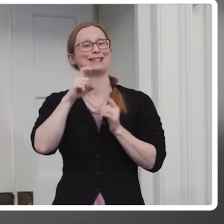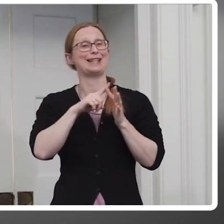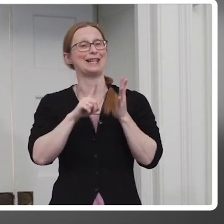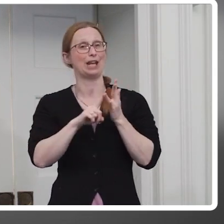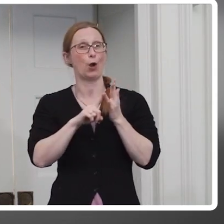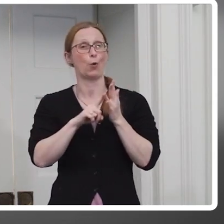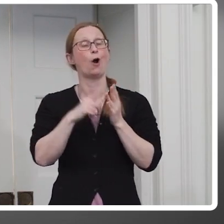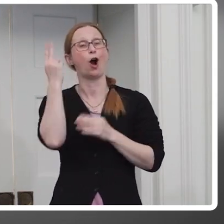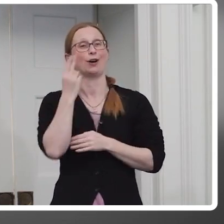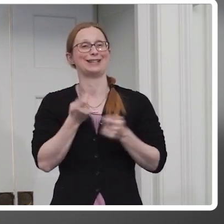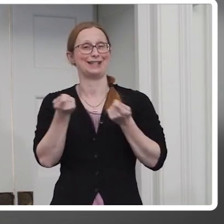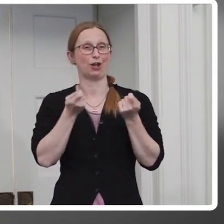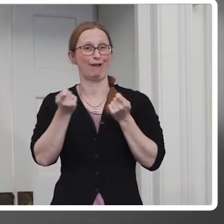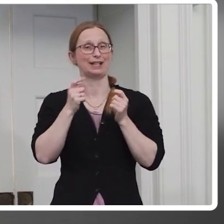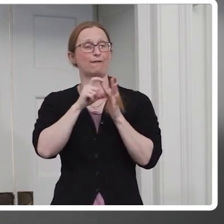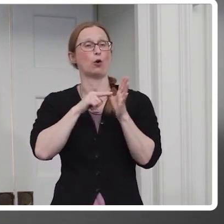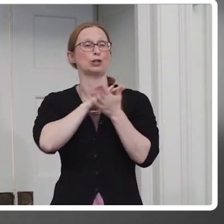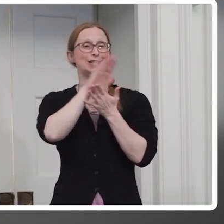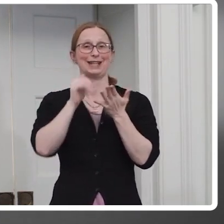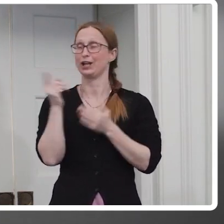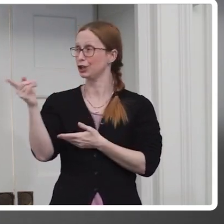for us today. Heather. Thank you, Ella.